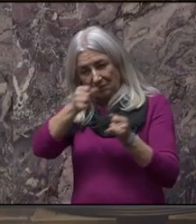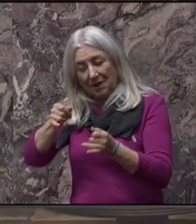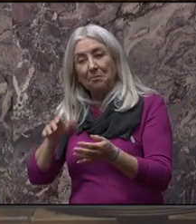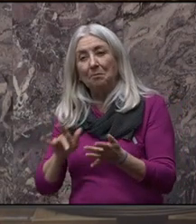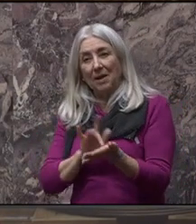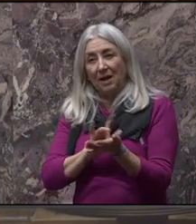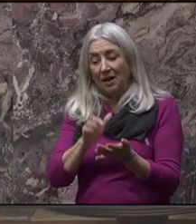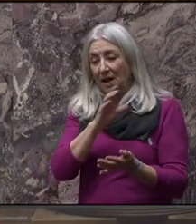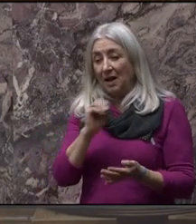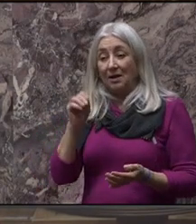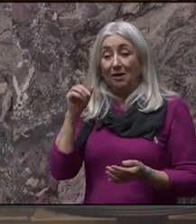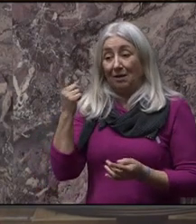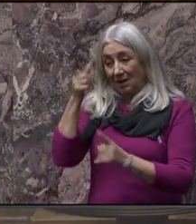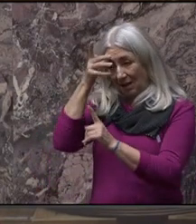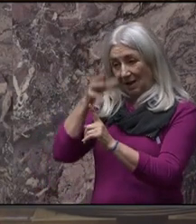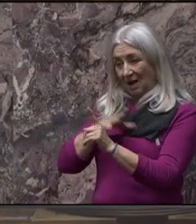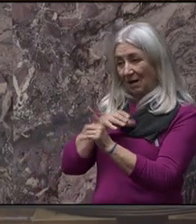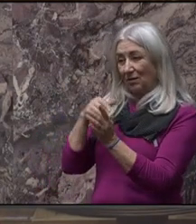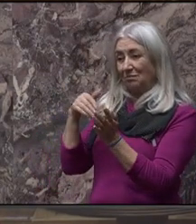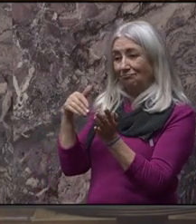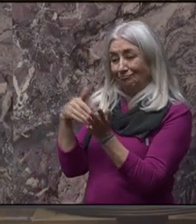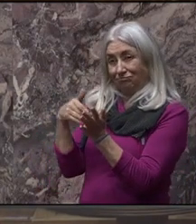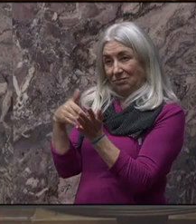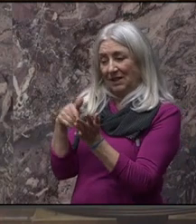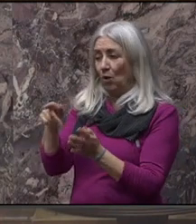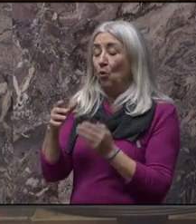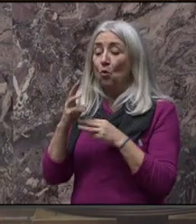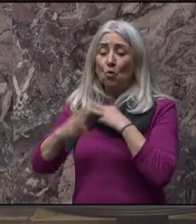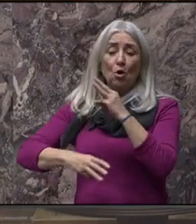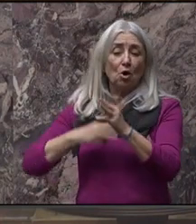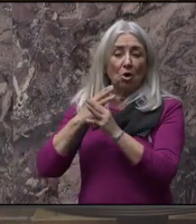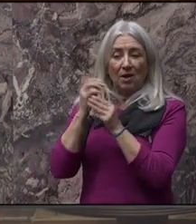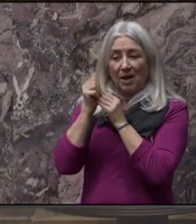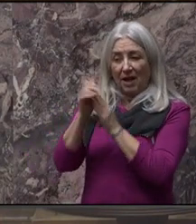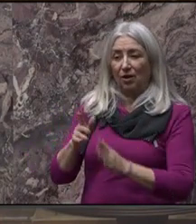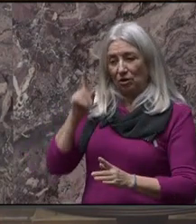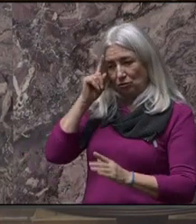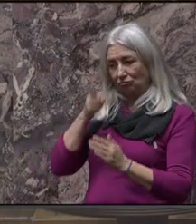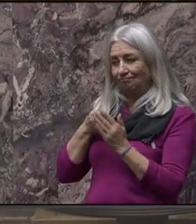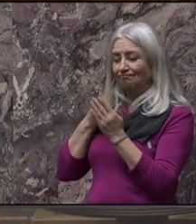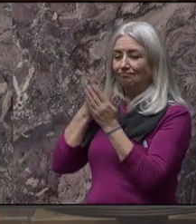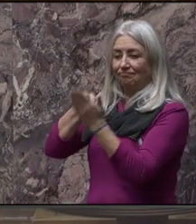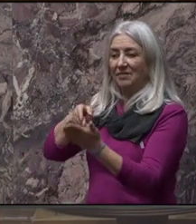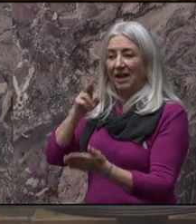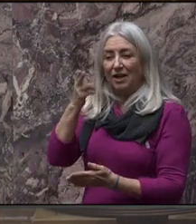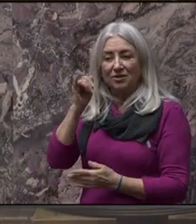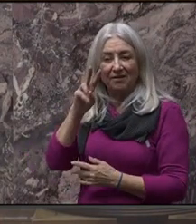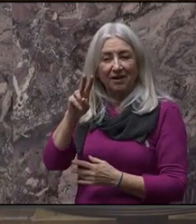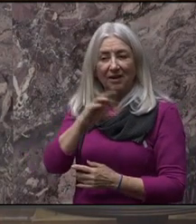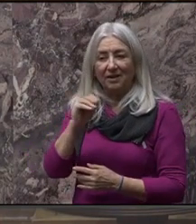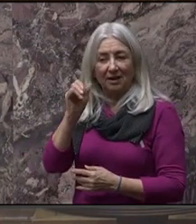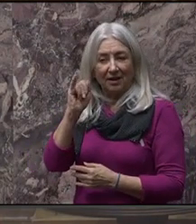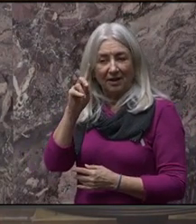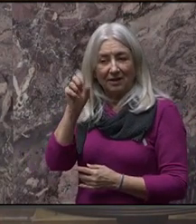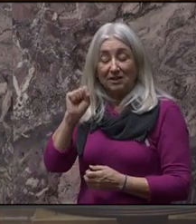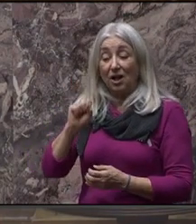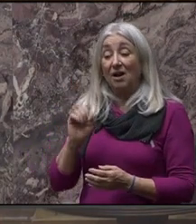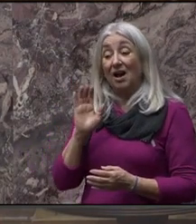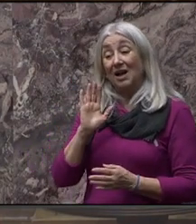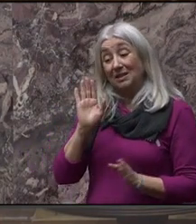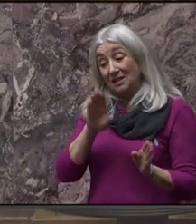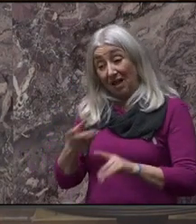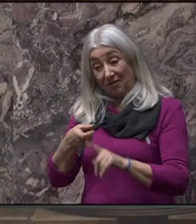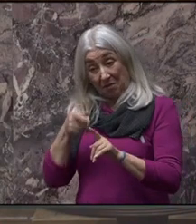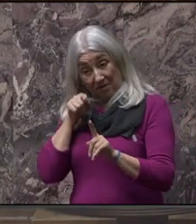Julio Montana, BC is a world leader in the fight against HIV/AIDS, with mortality down